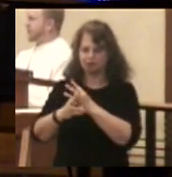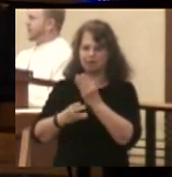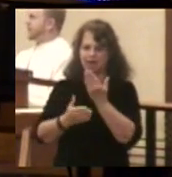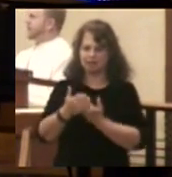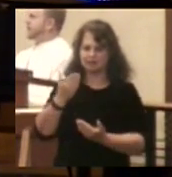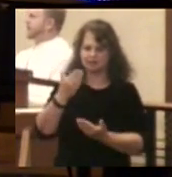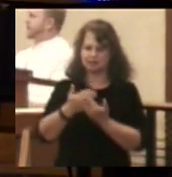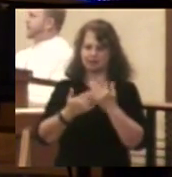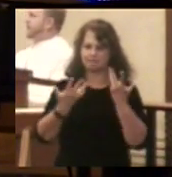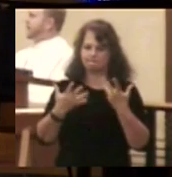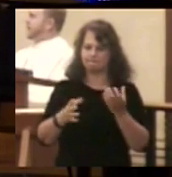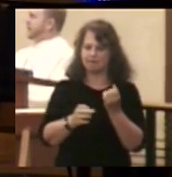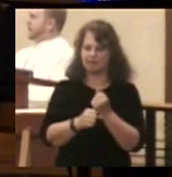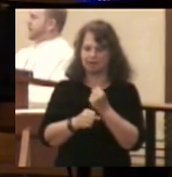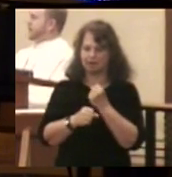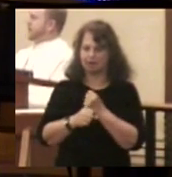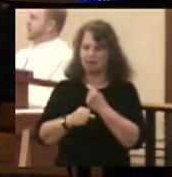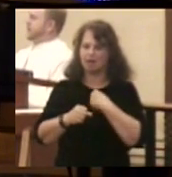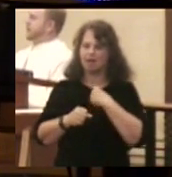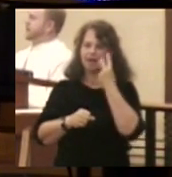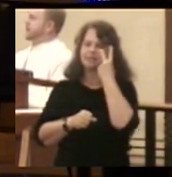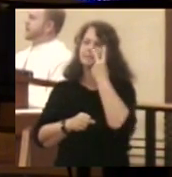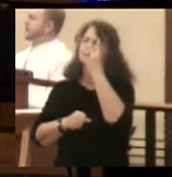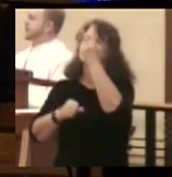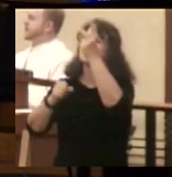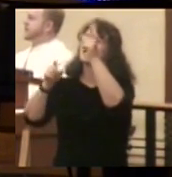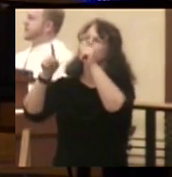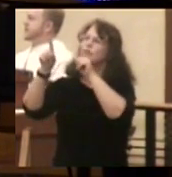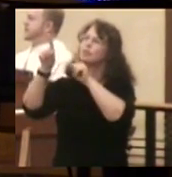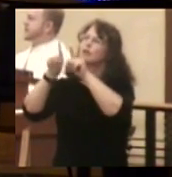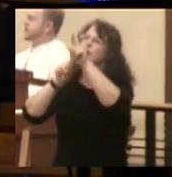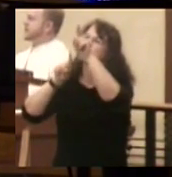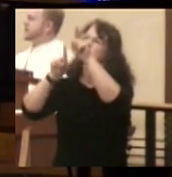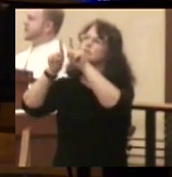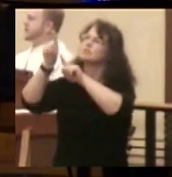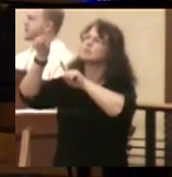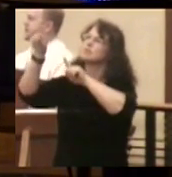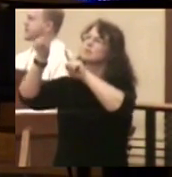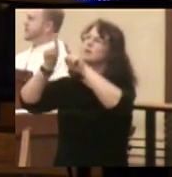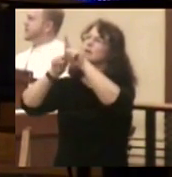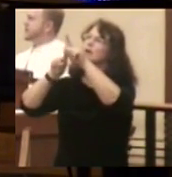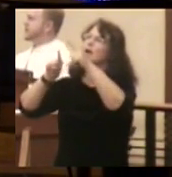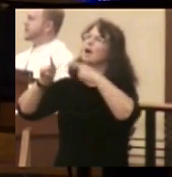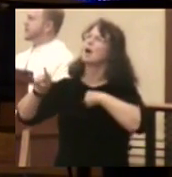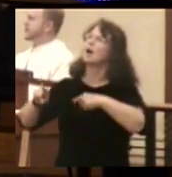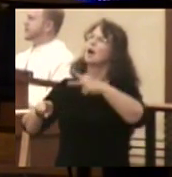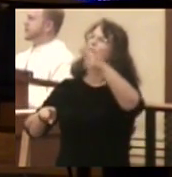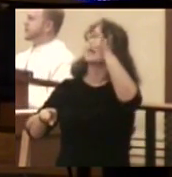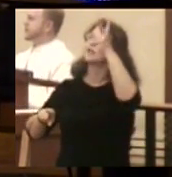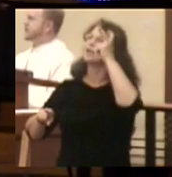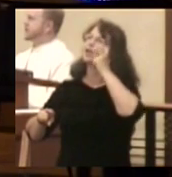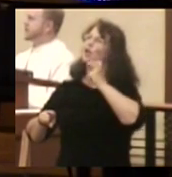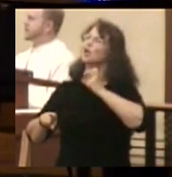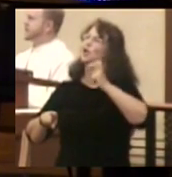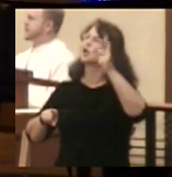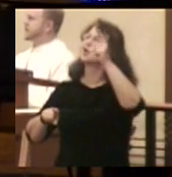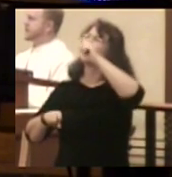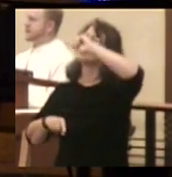I see the stars, I hear the rolling